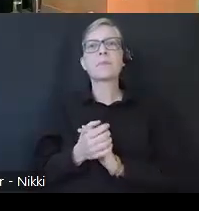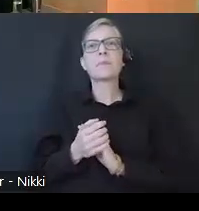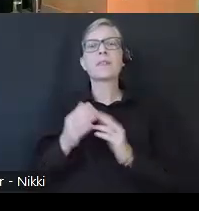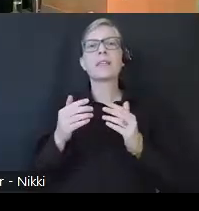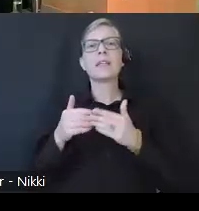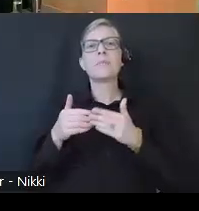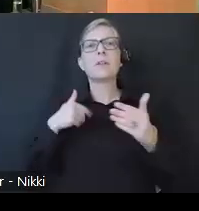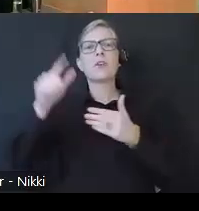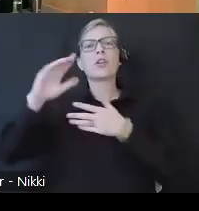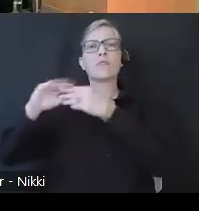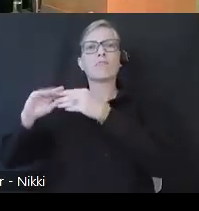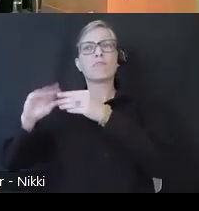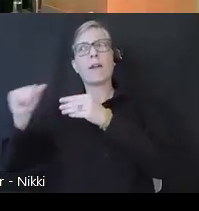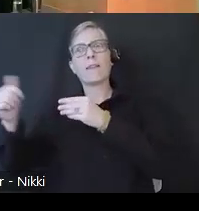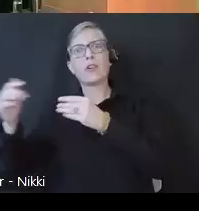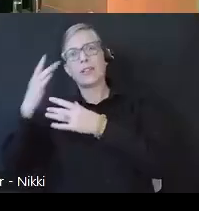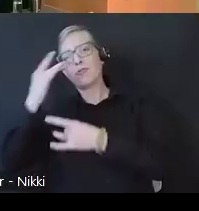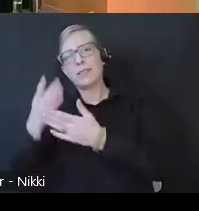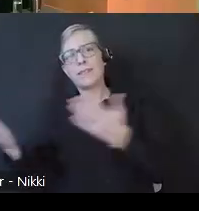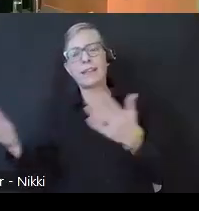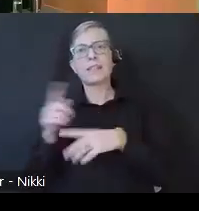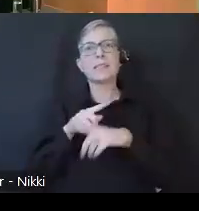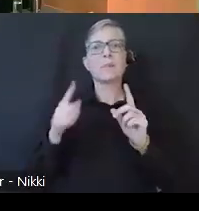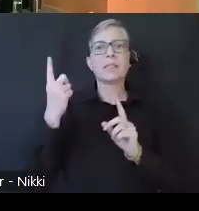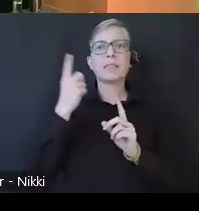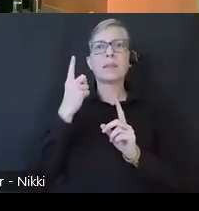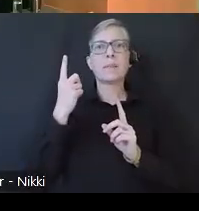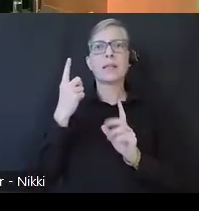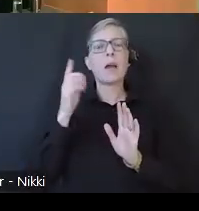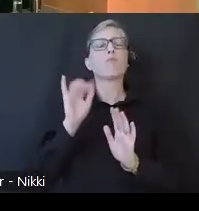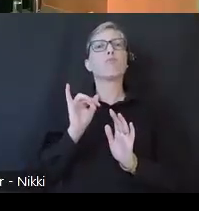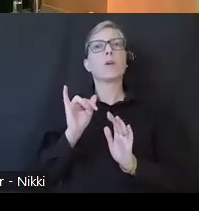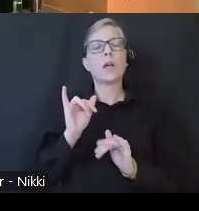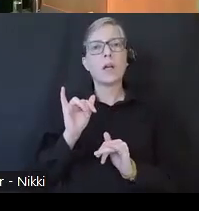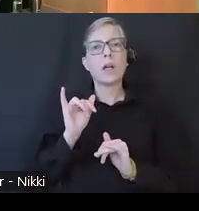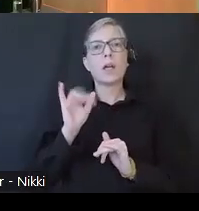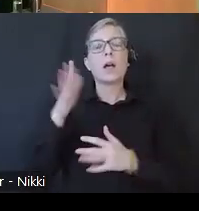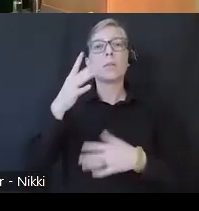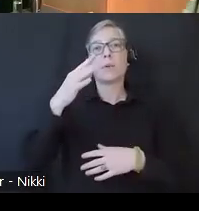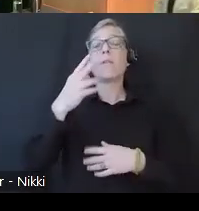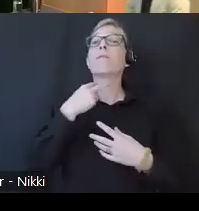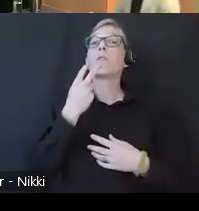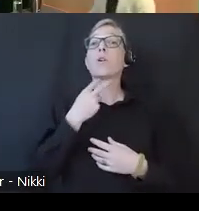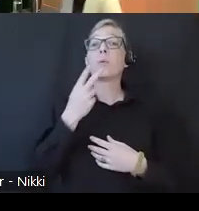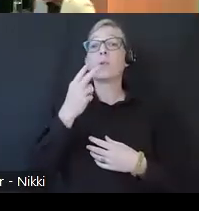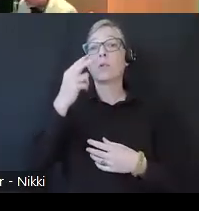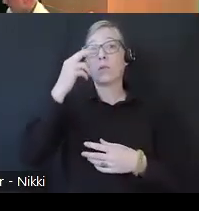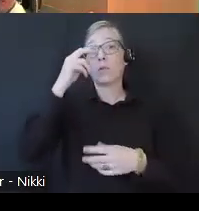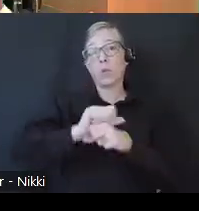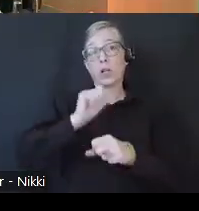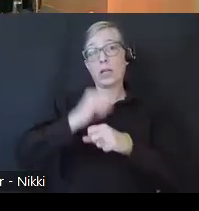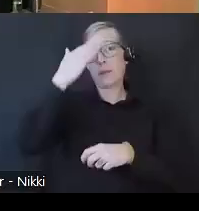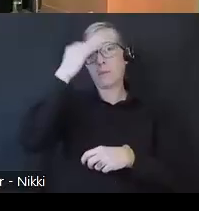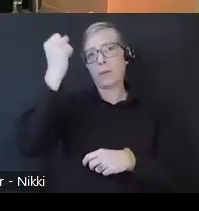other interesting stuff, was the idea of the verbal working memory, perhaps confounding a